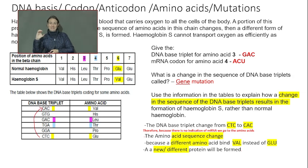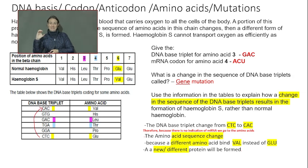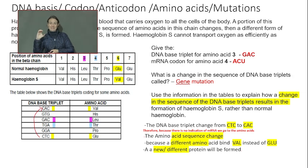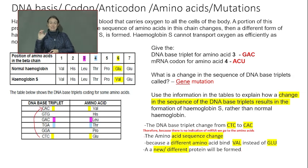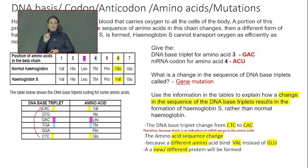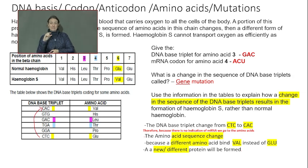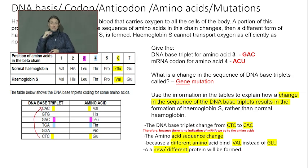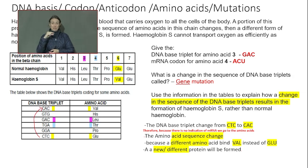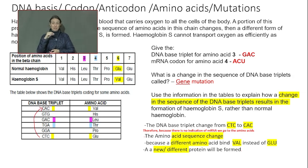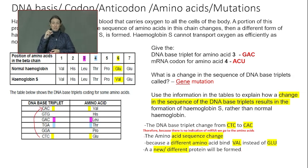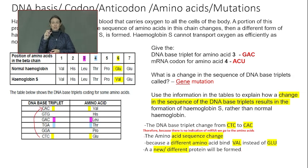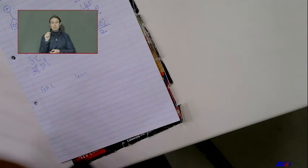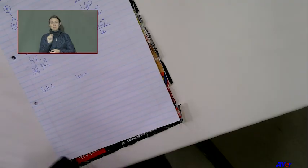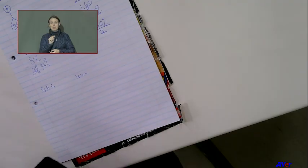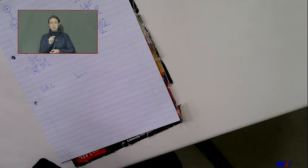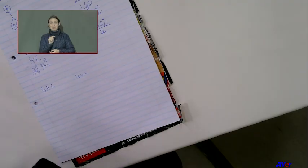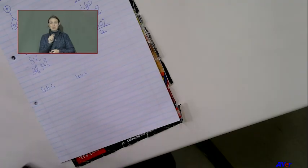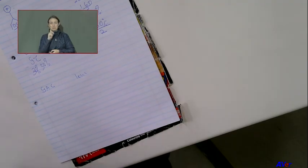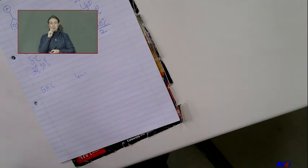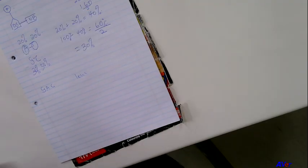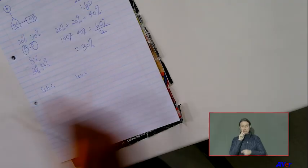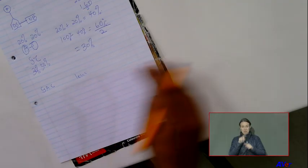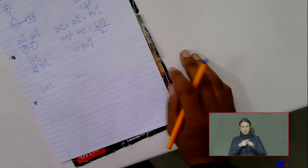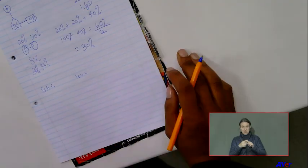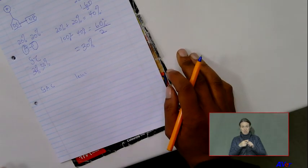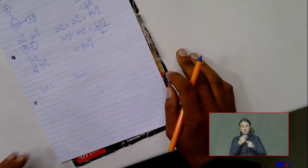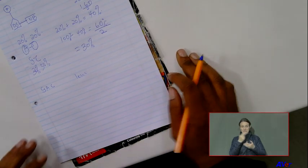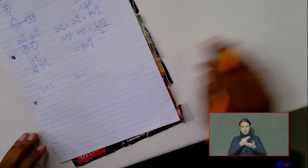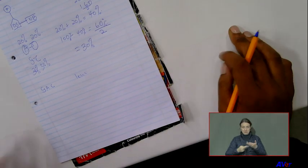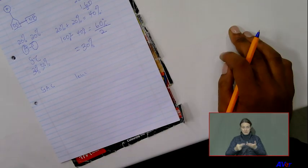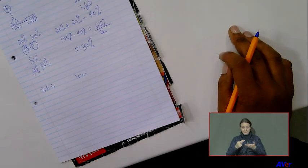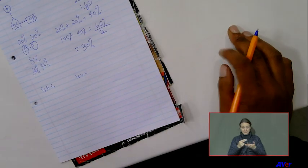leucine. So we have